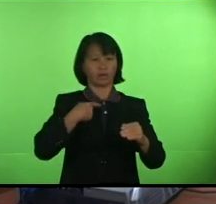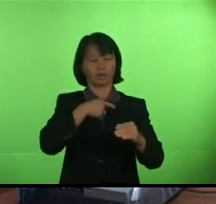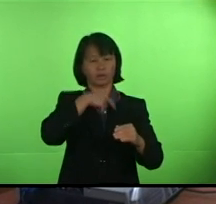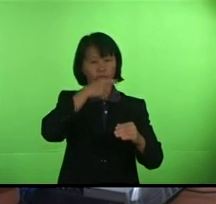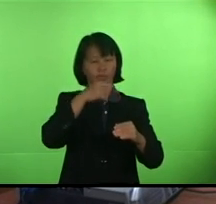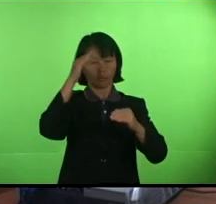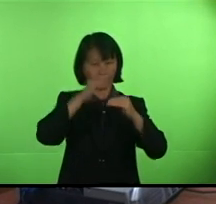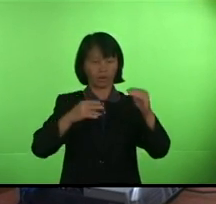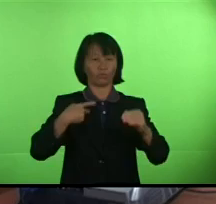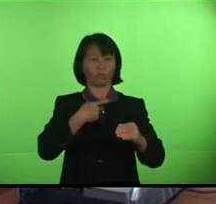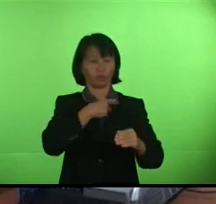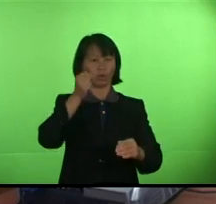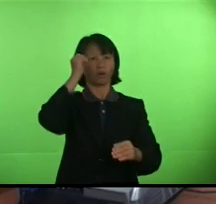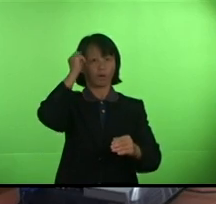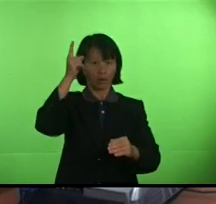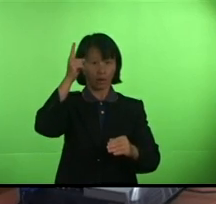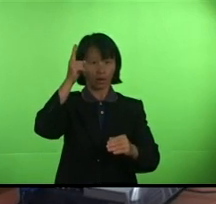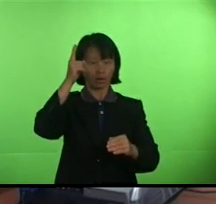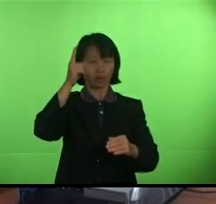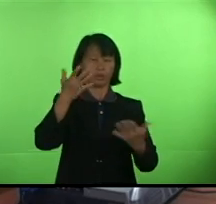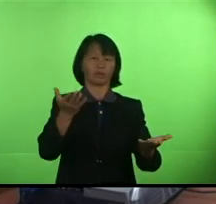we realize. For example,